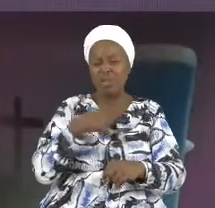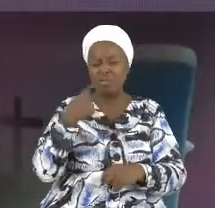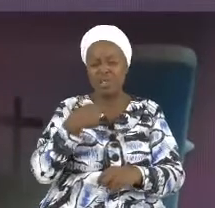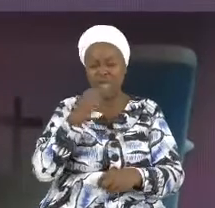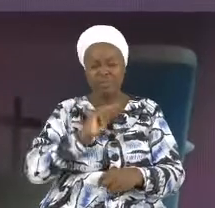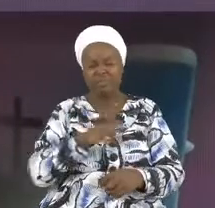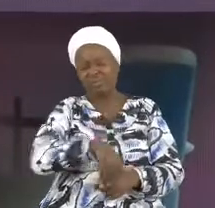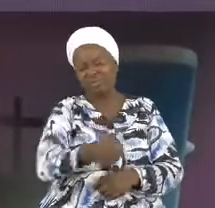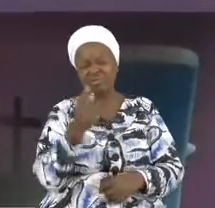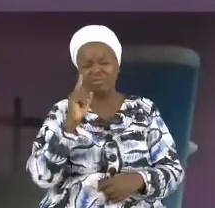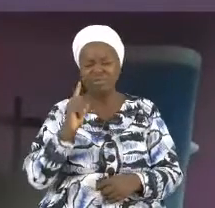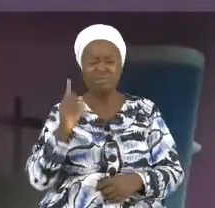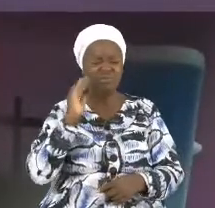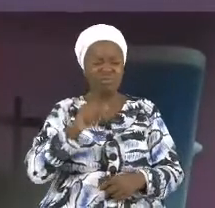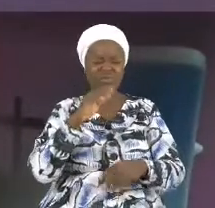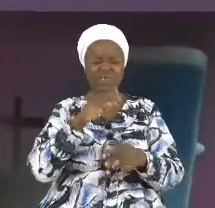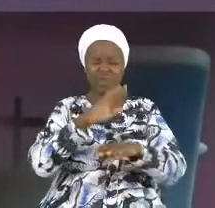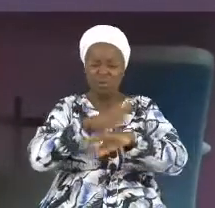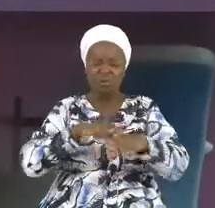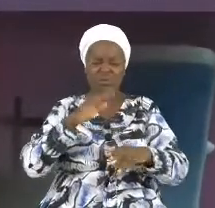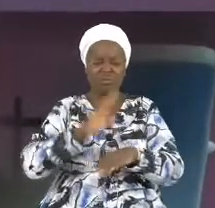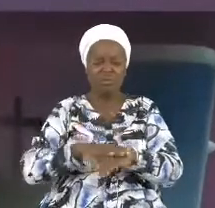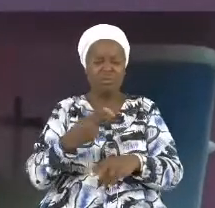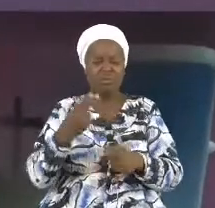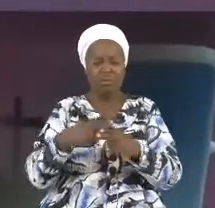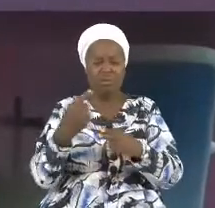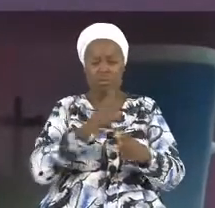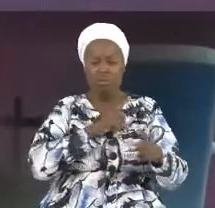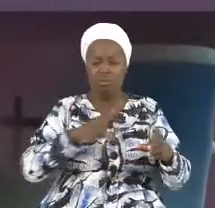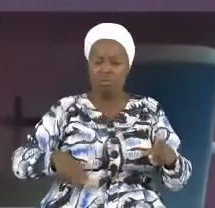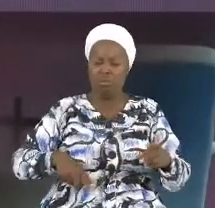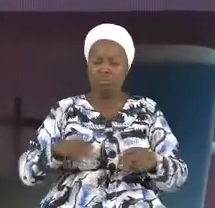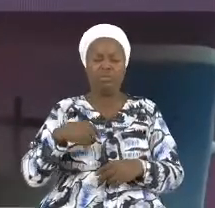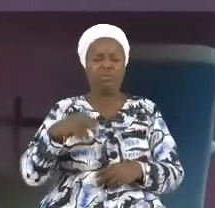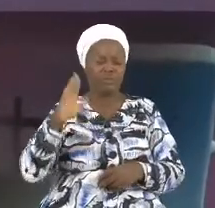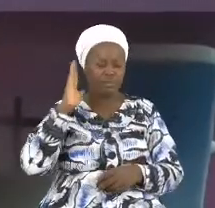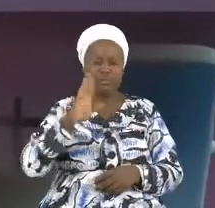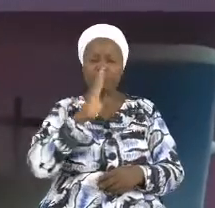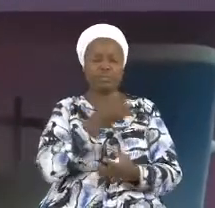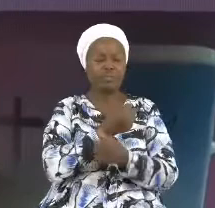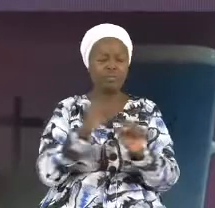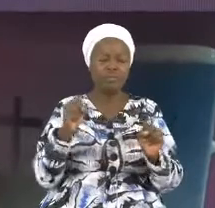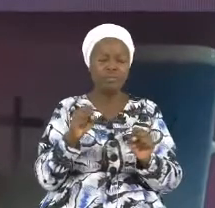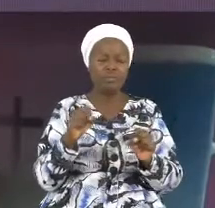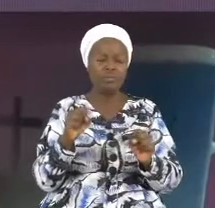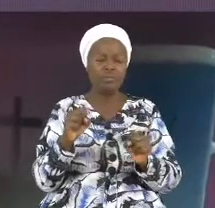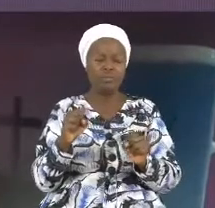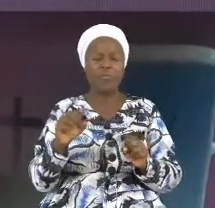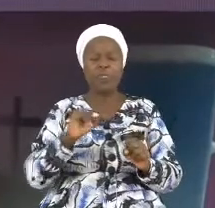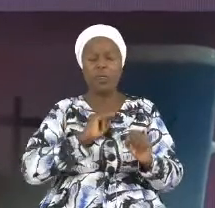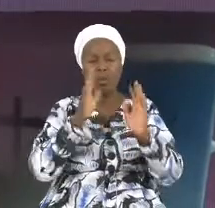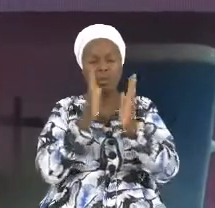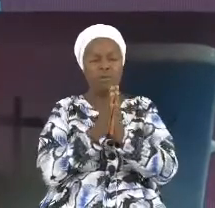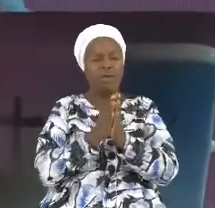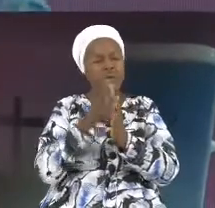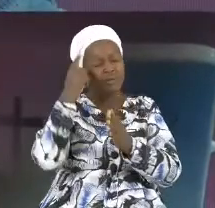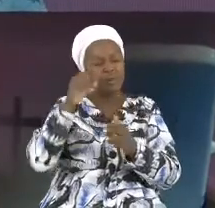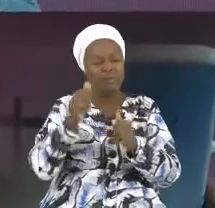will call on the name of the Lord will be saved. I pray for everyone